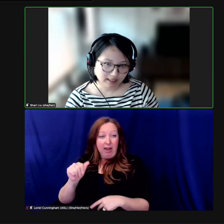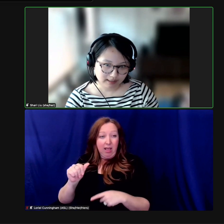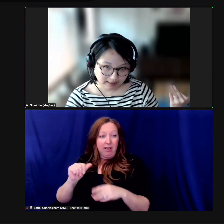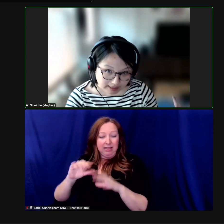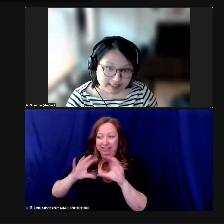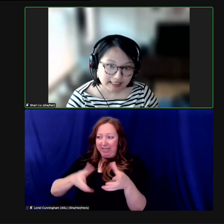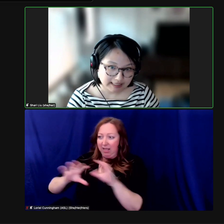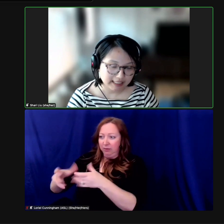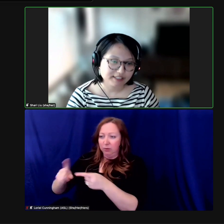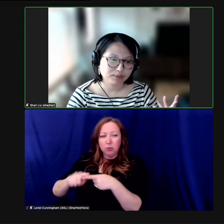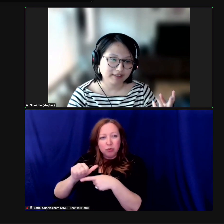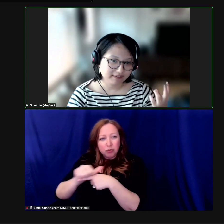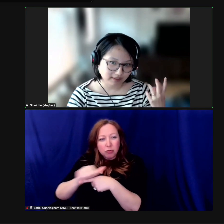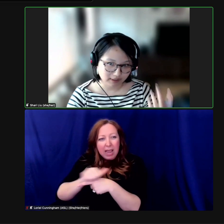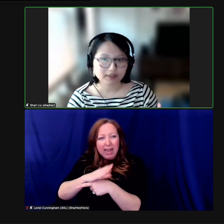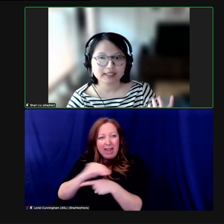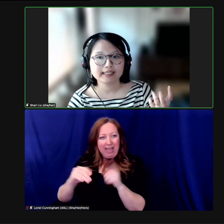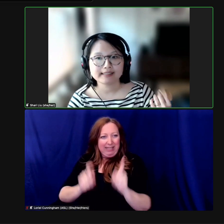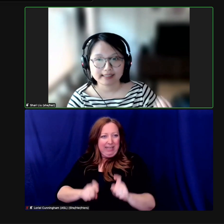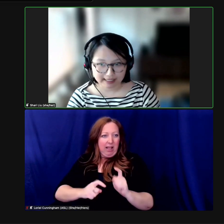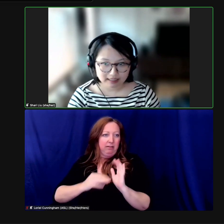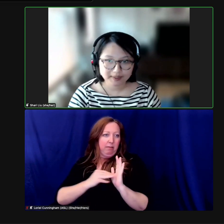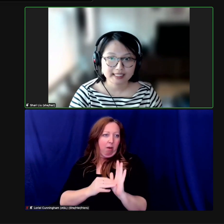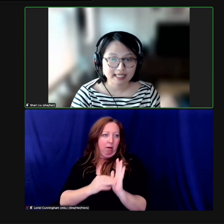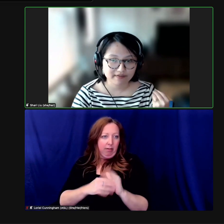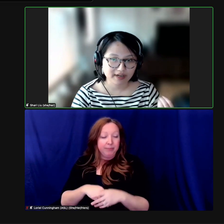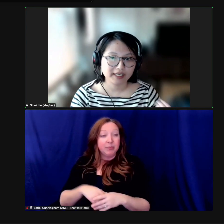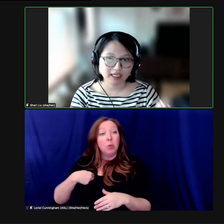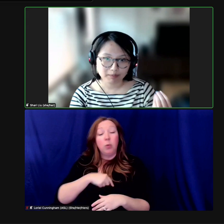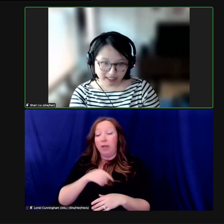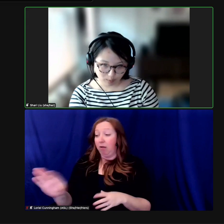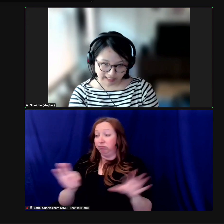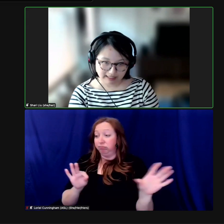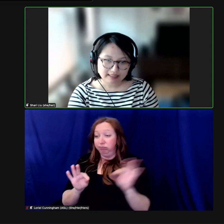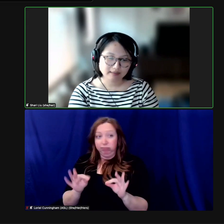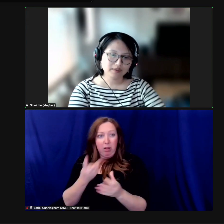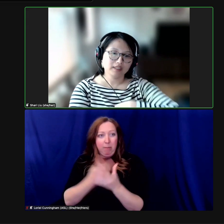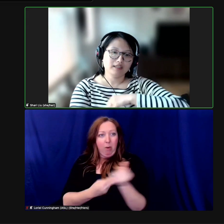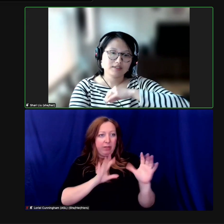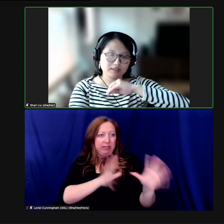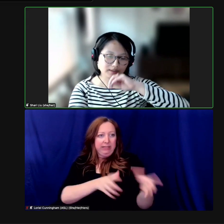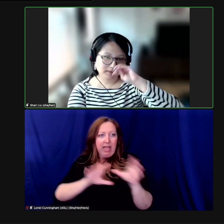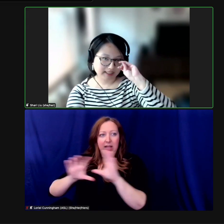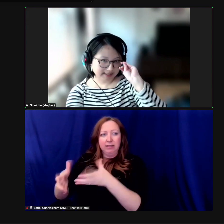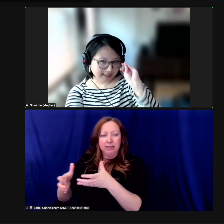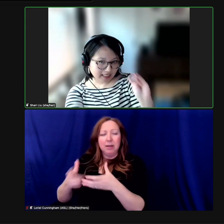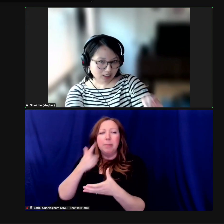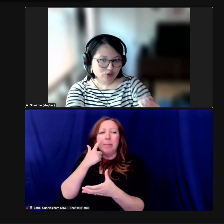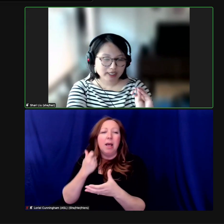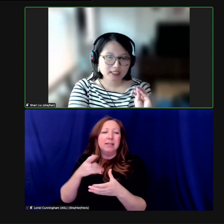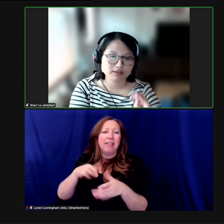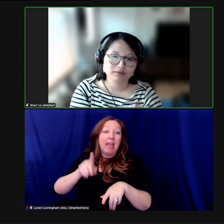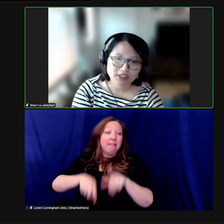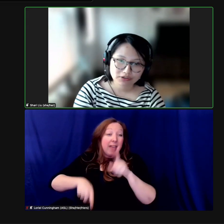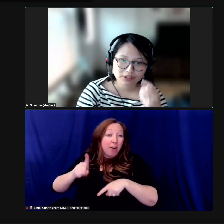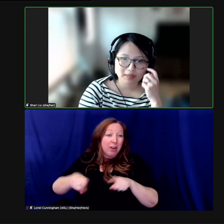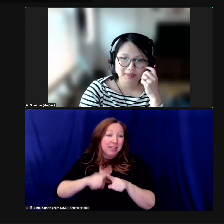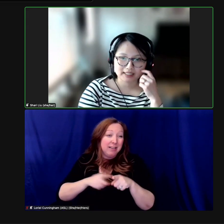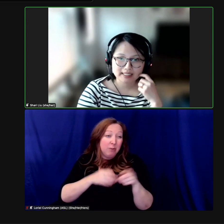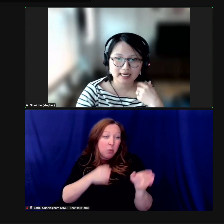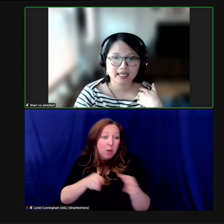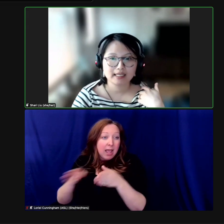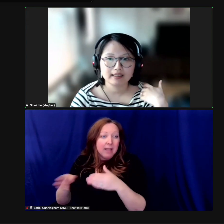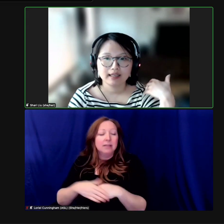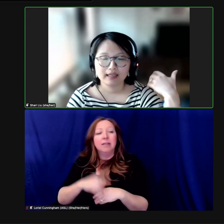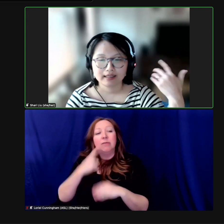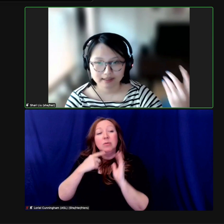So these data sets we've deliberately selected because they vary in many ways. So things like age range, research topic